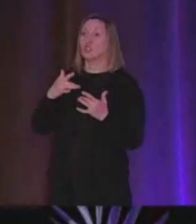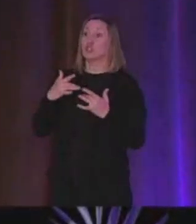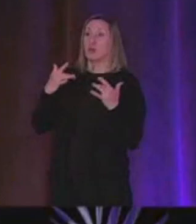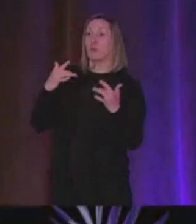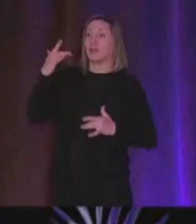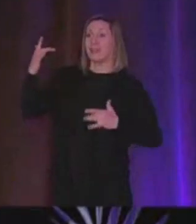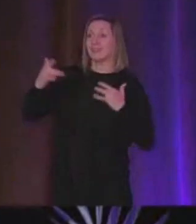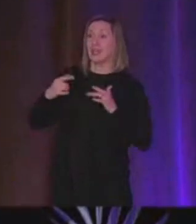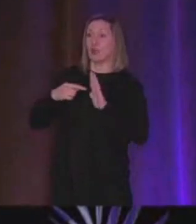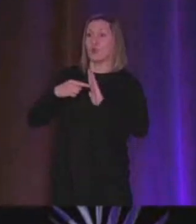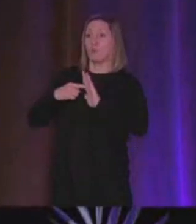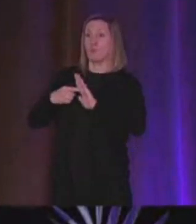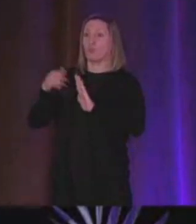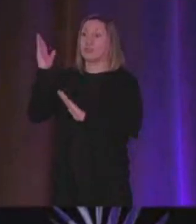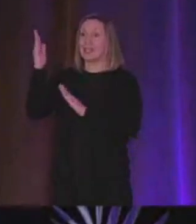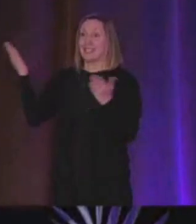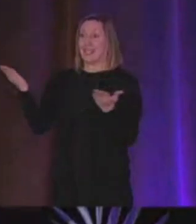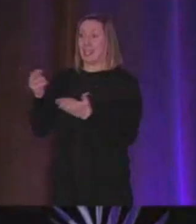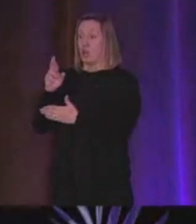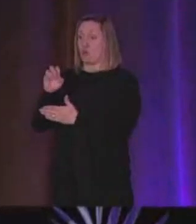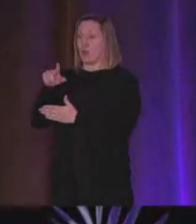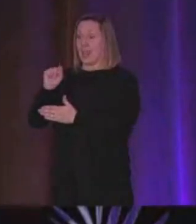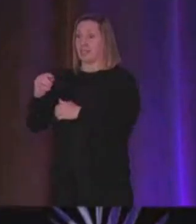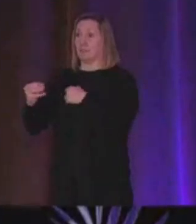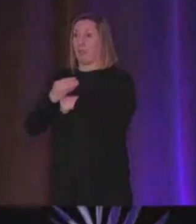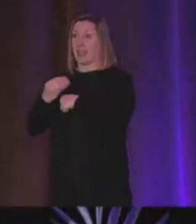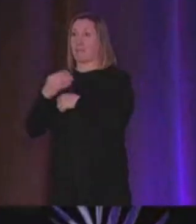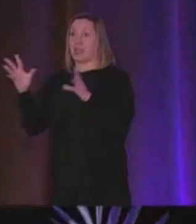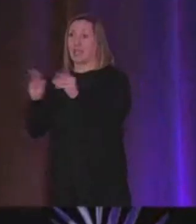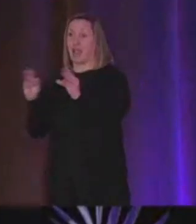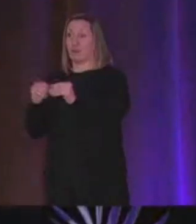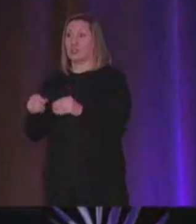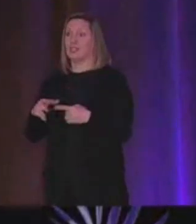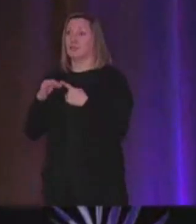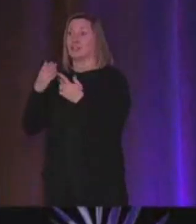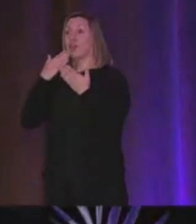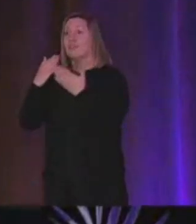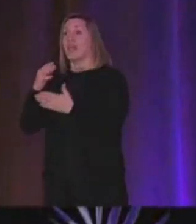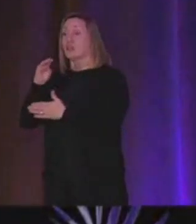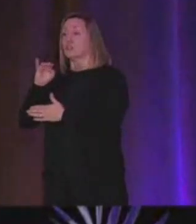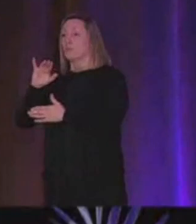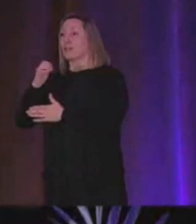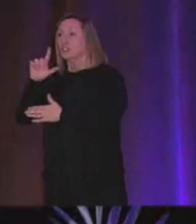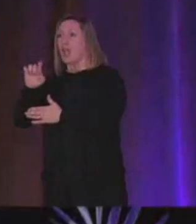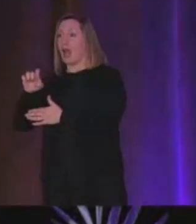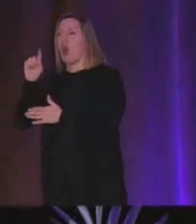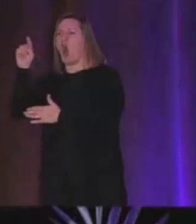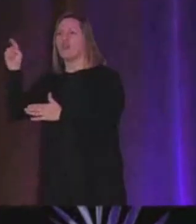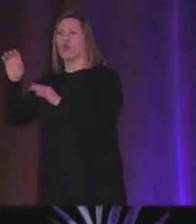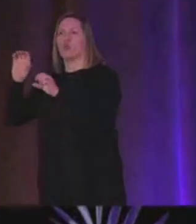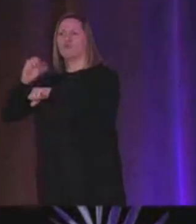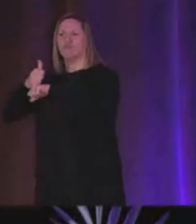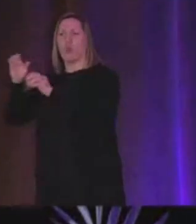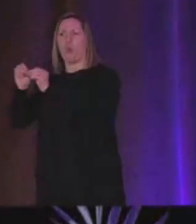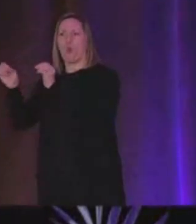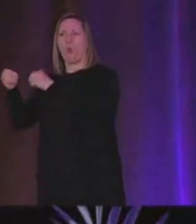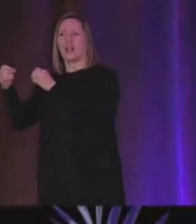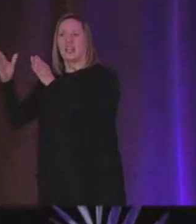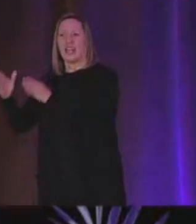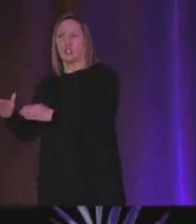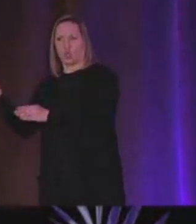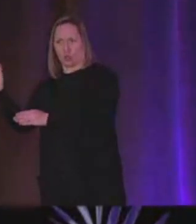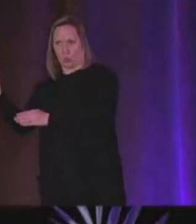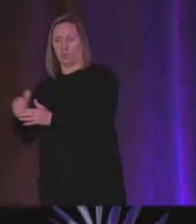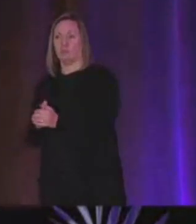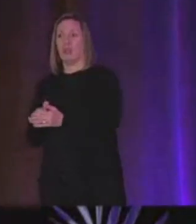at React Miami conference, and especially thankful to Michelle and the other organizers of the React Miami conference. So that's a